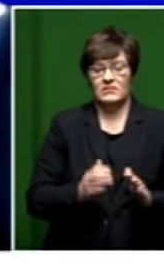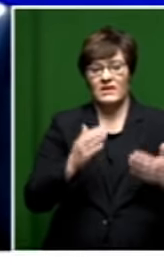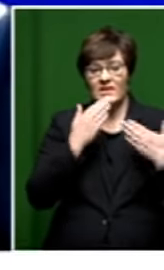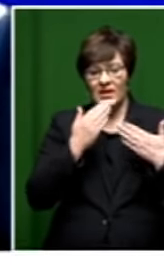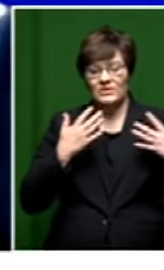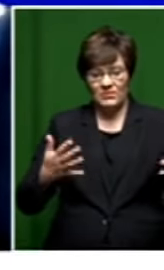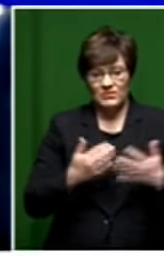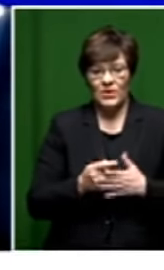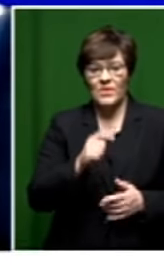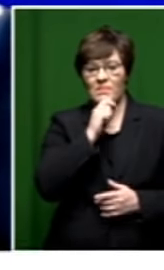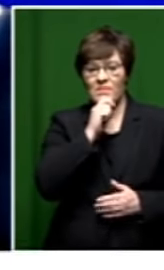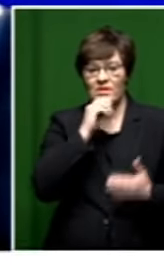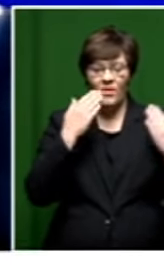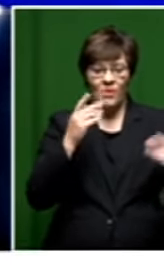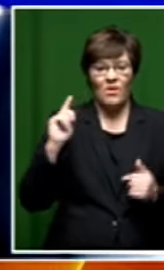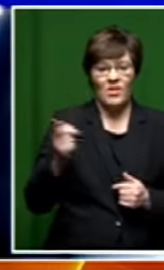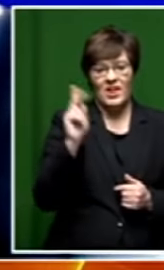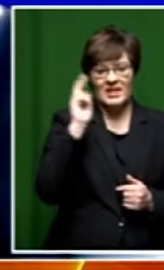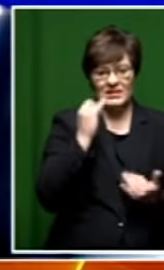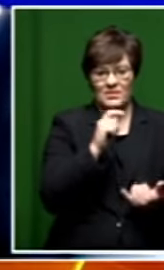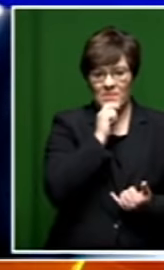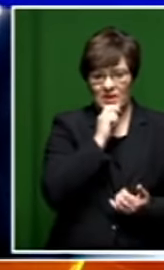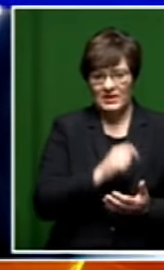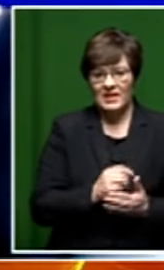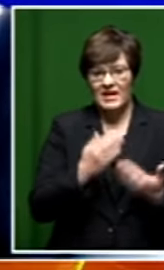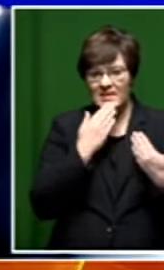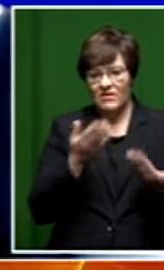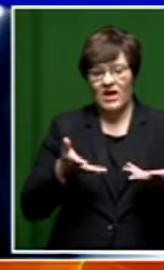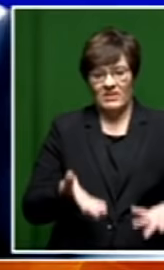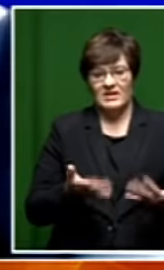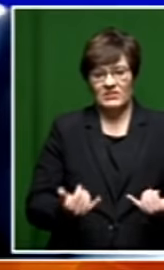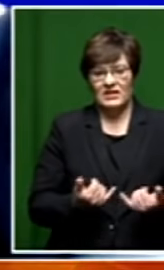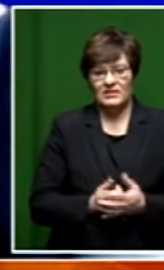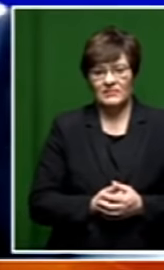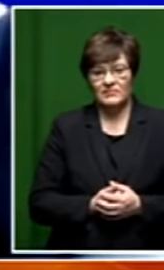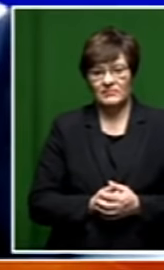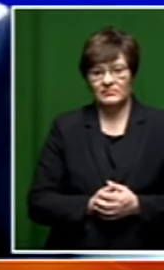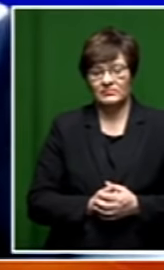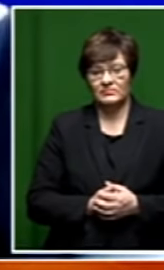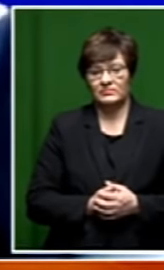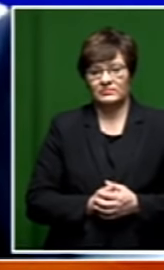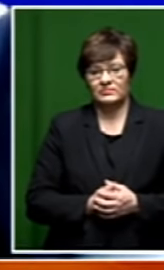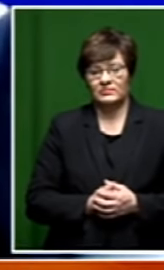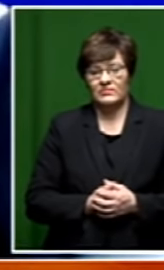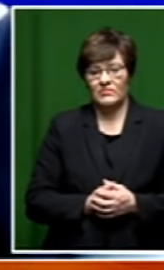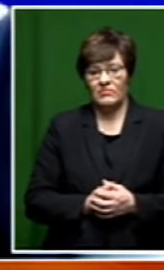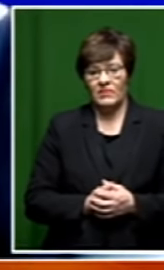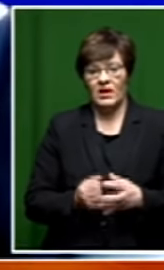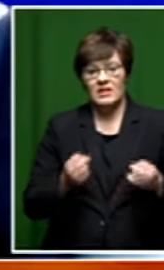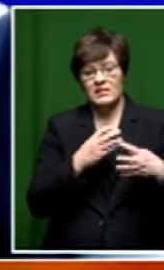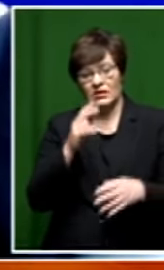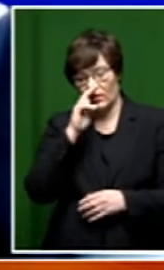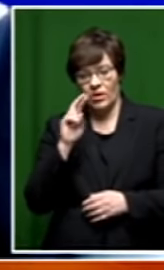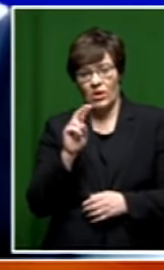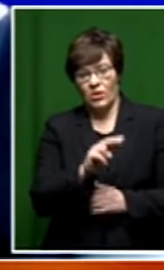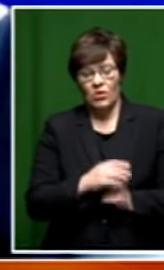Thank you so much, and good morning all to your listeners this morning. Thank you for having us here today. So, Sindiswa, if we could just start by looking